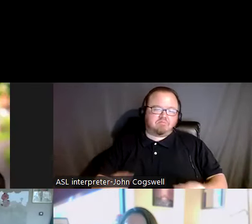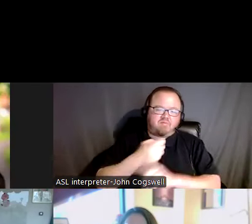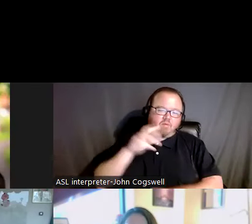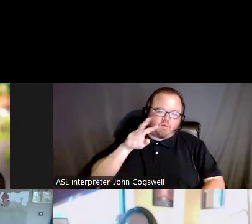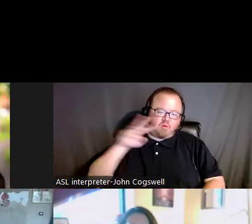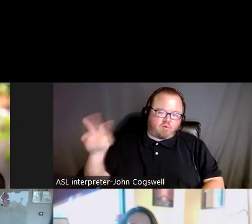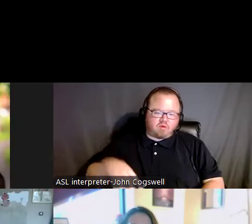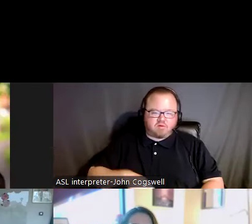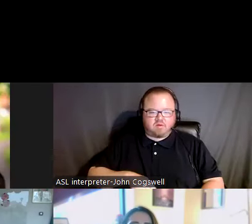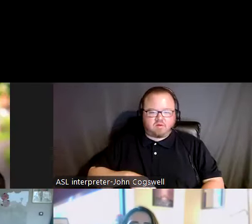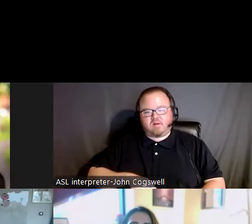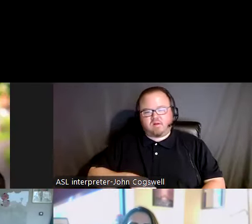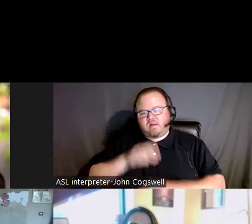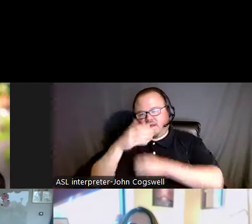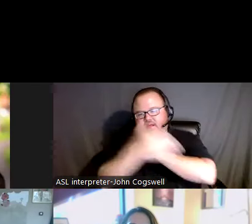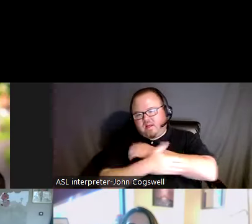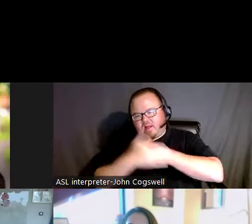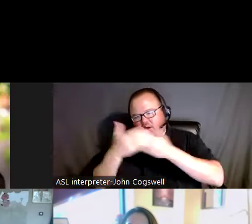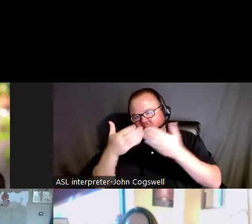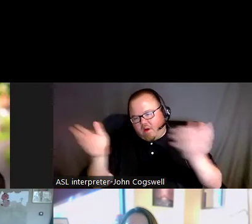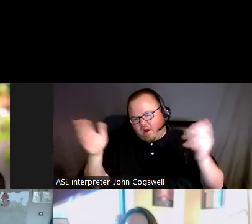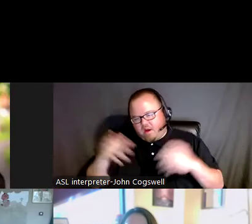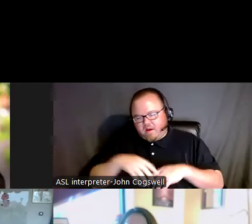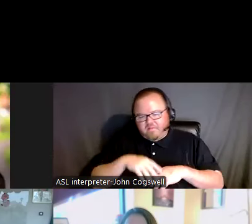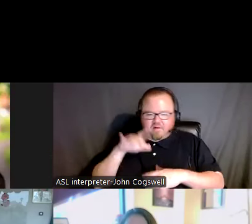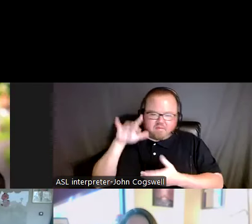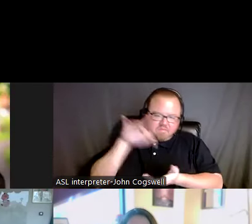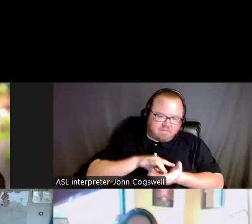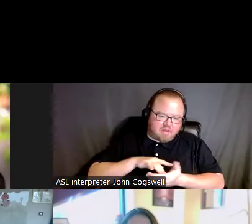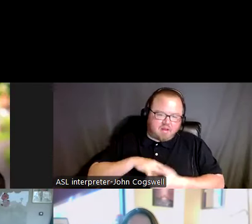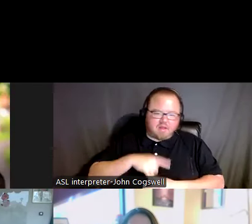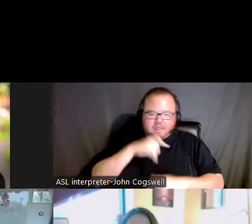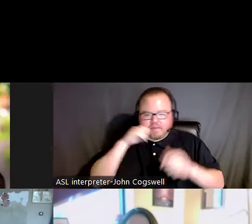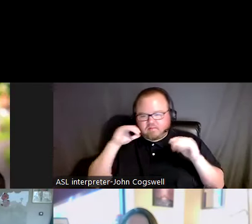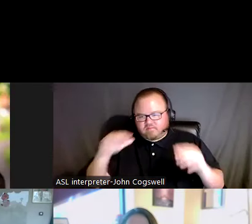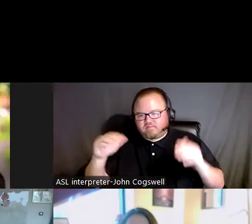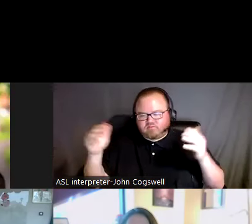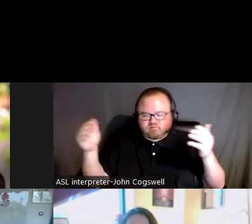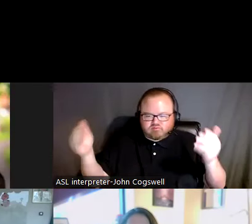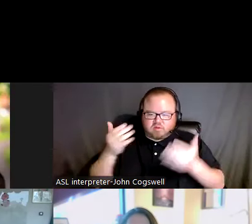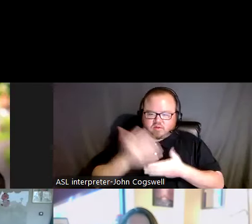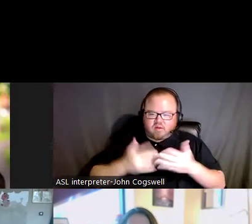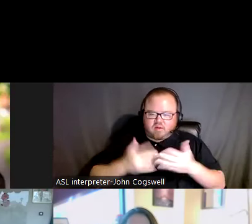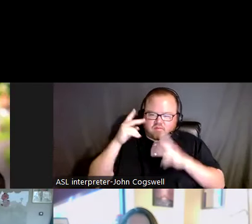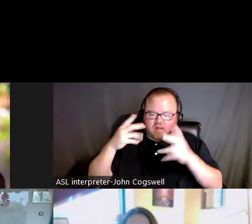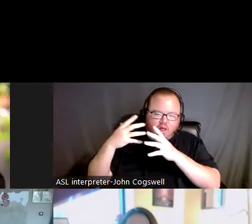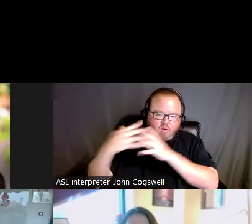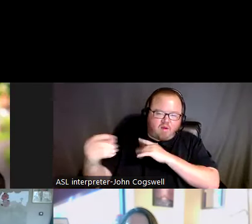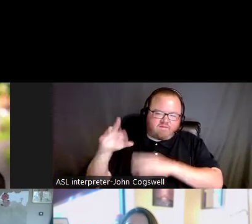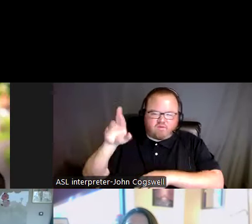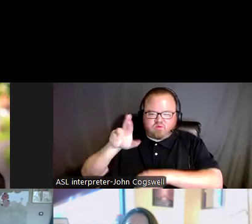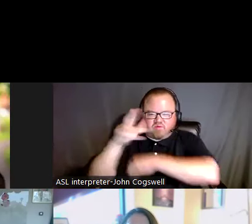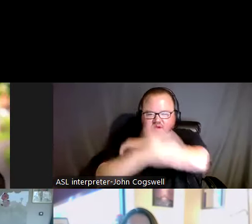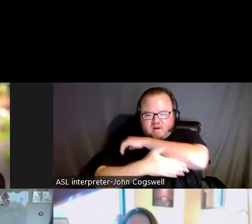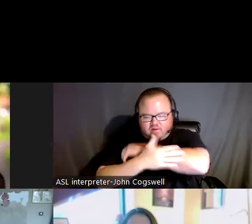and county-wide. We have some mid-county, desert, welcome, and also some folks outside of Riverside